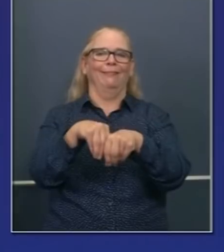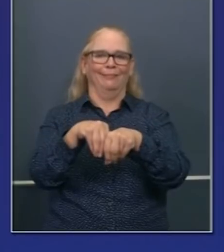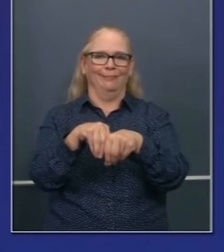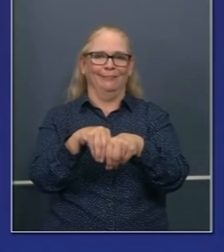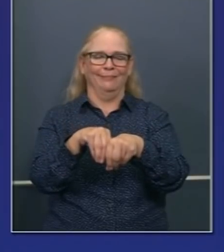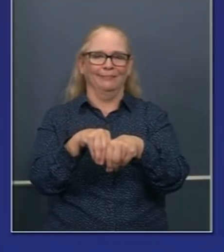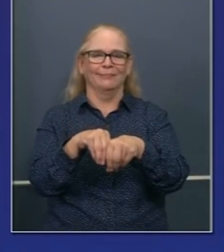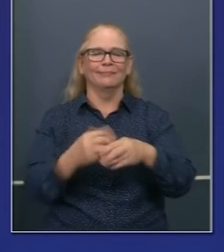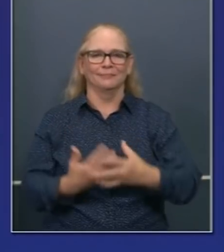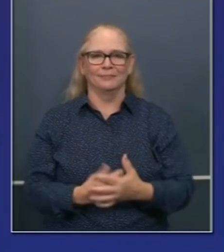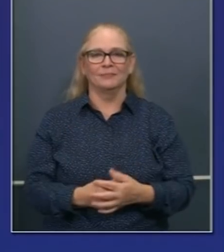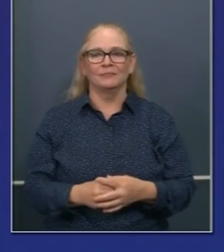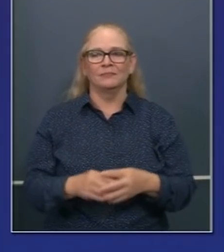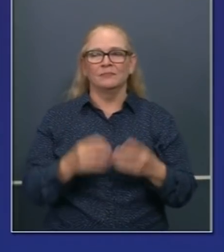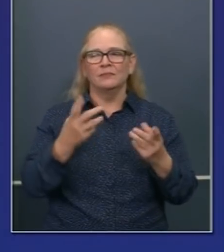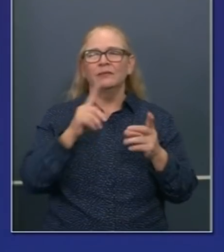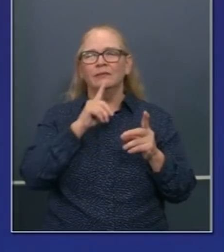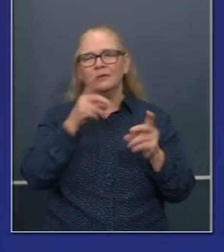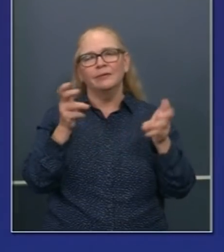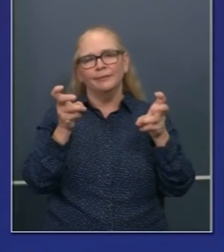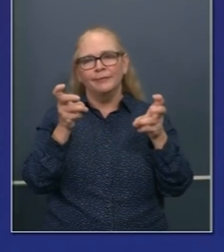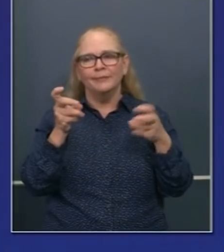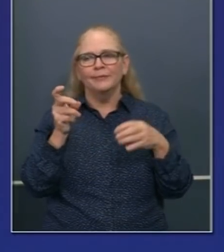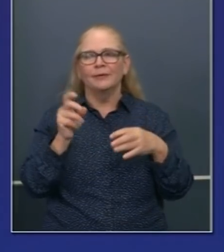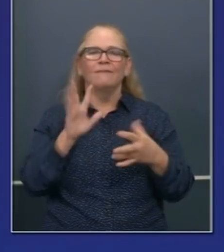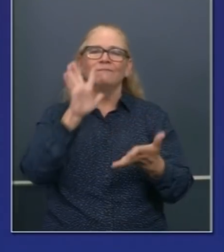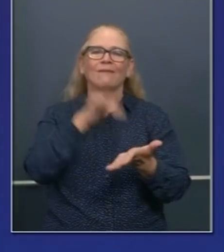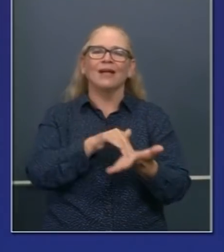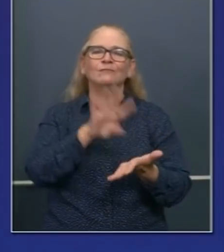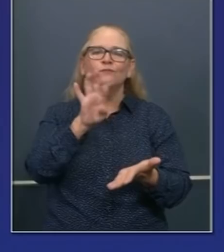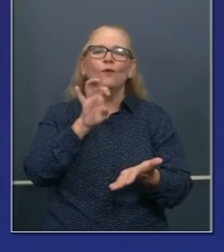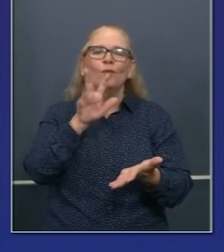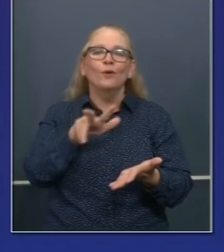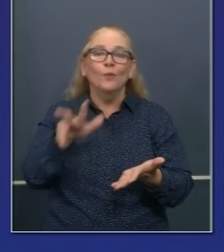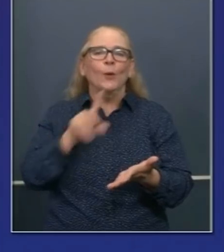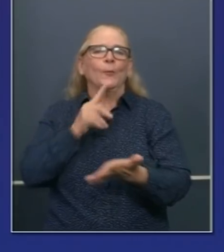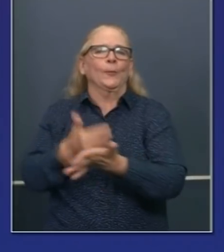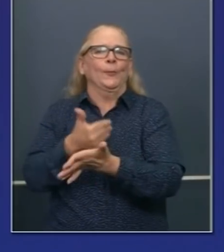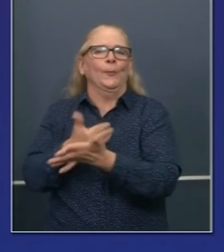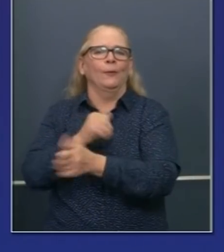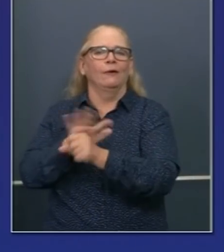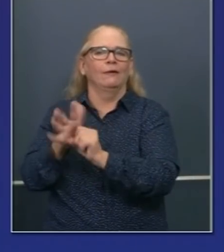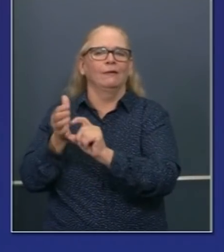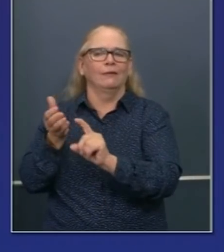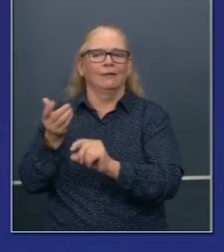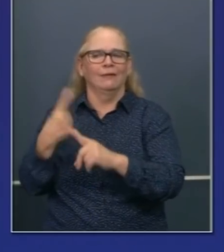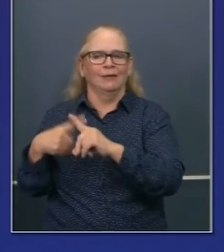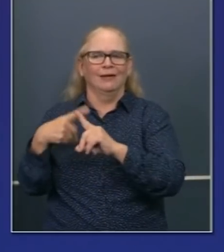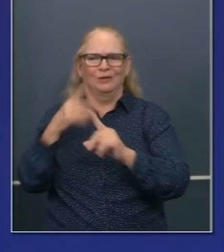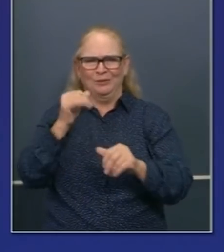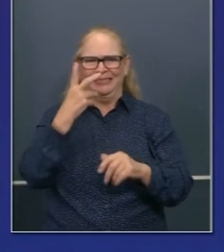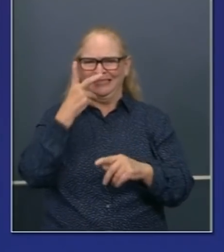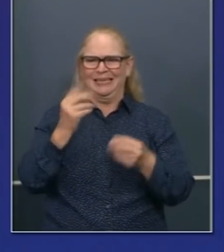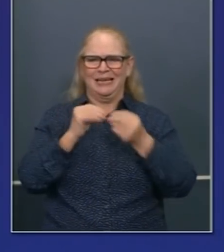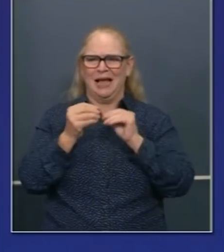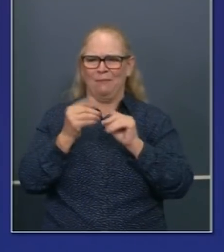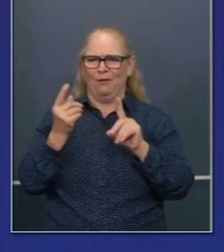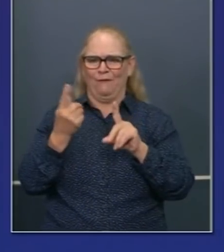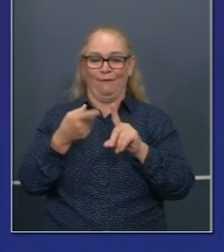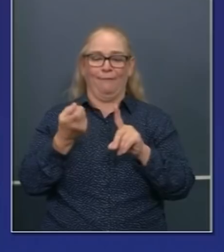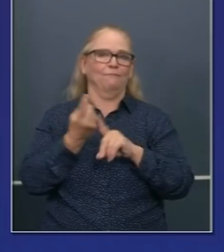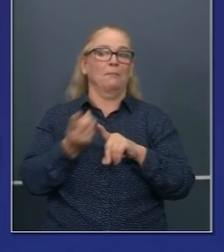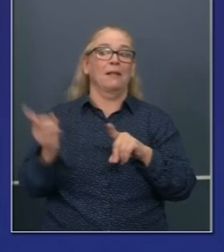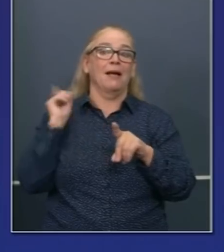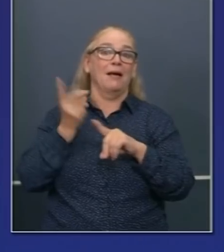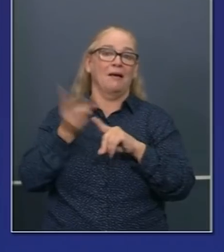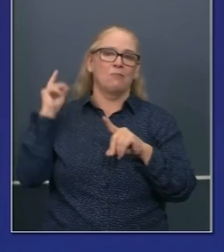5,433. So backlog numbers will come in next couple days. We will then get through all of that. We'll true up